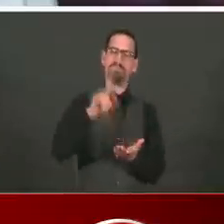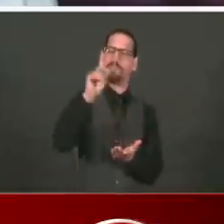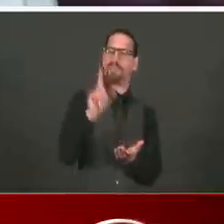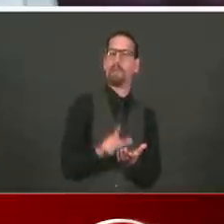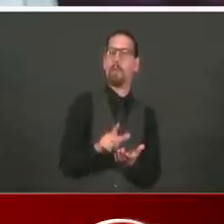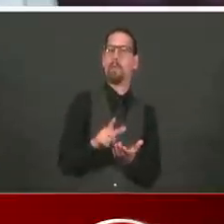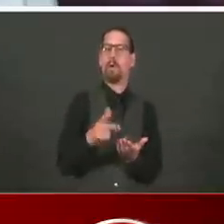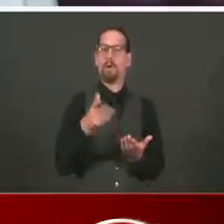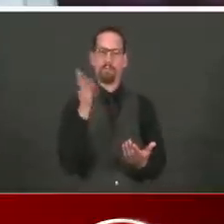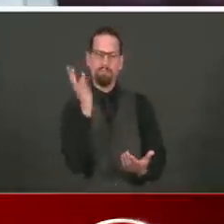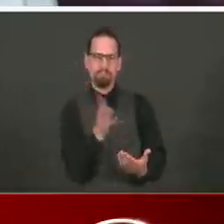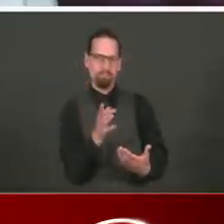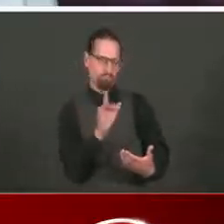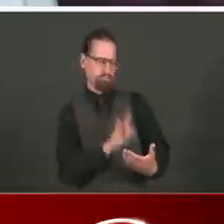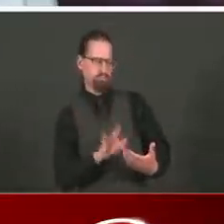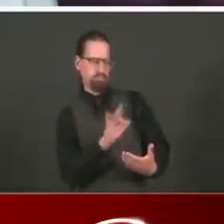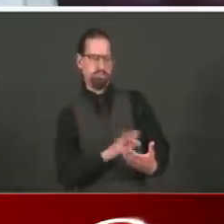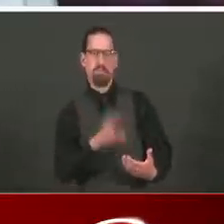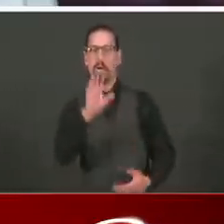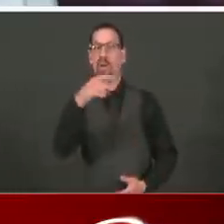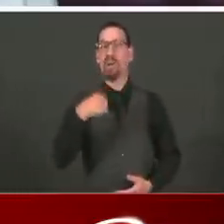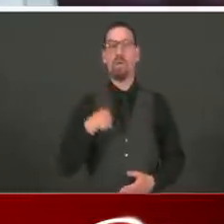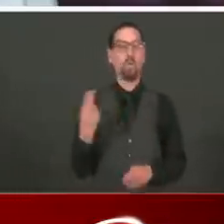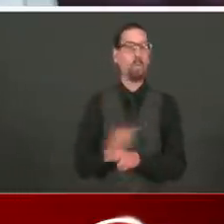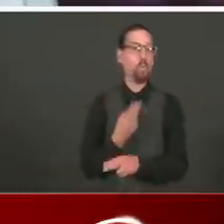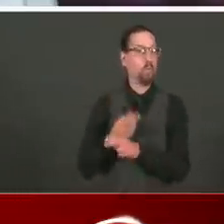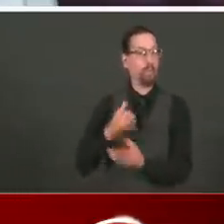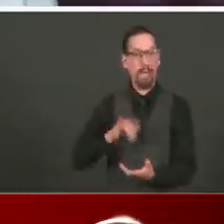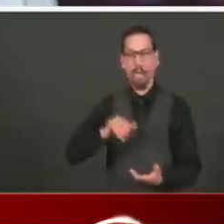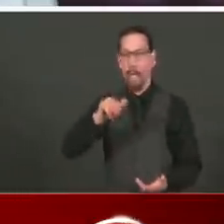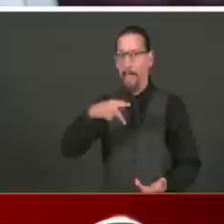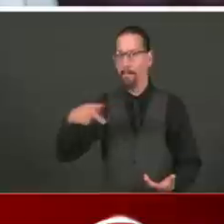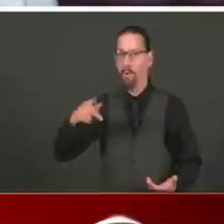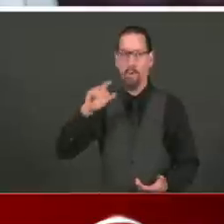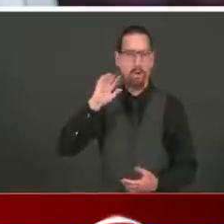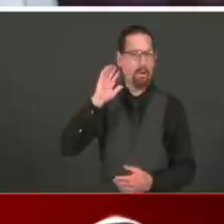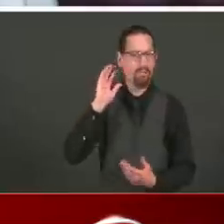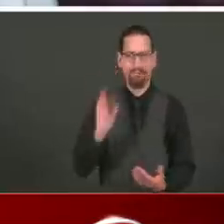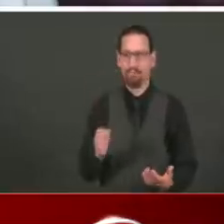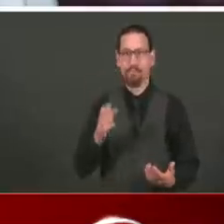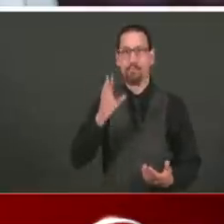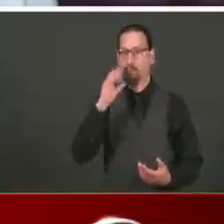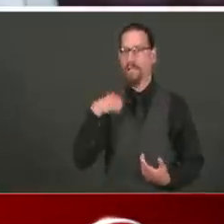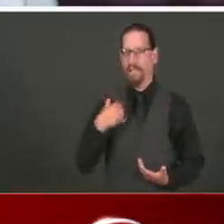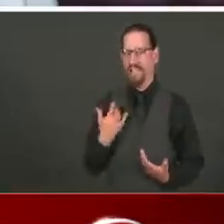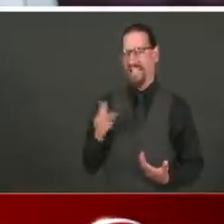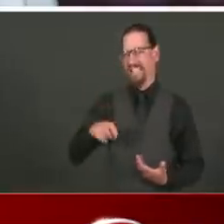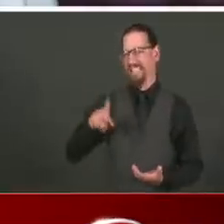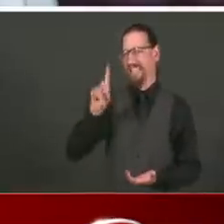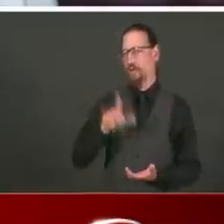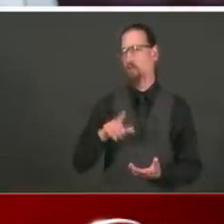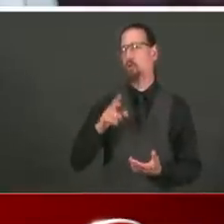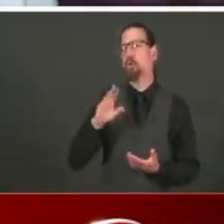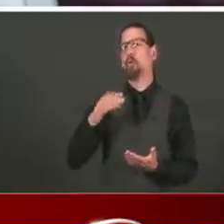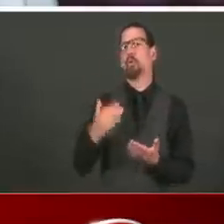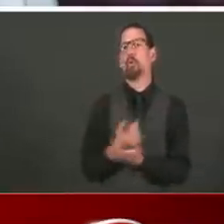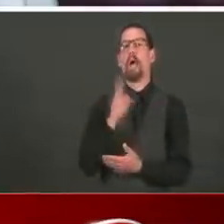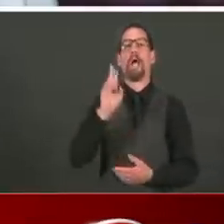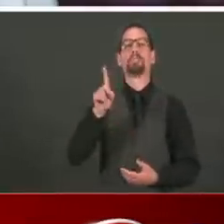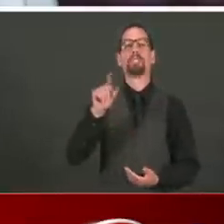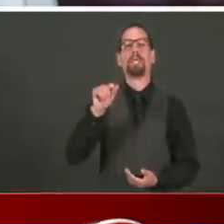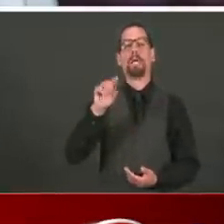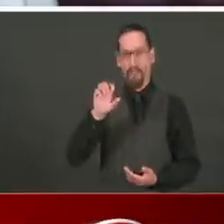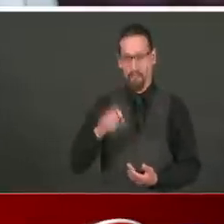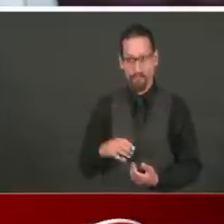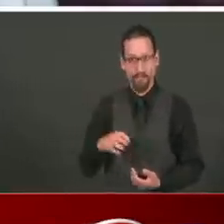I use this app, I think it's great, and I plan to download the new one. I want to give a huge shout out to Chirag Patel and